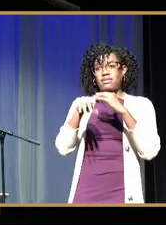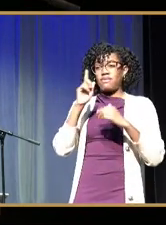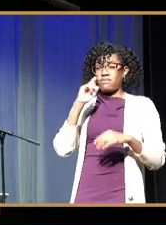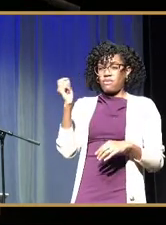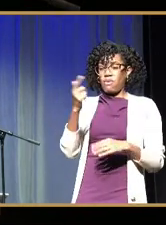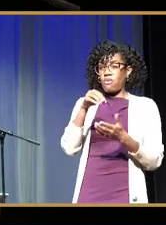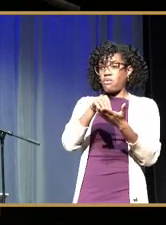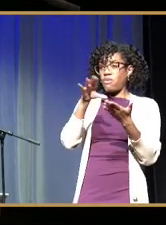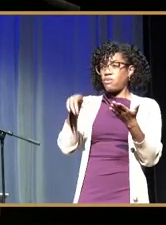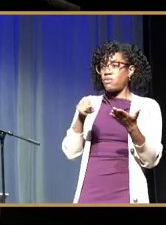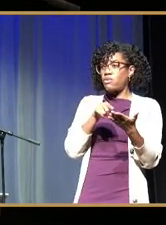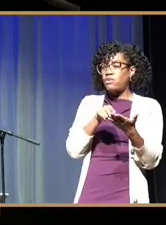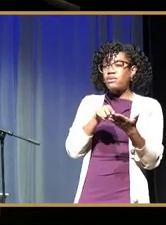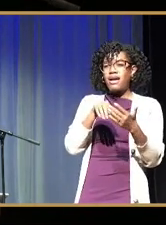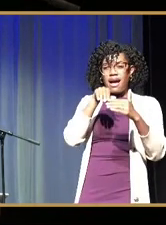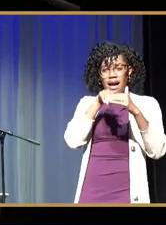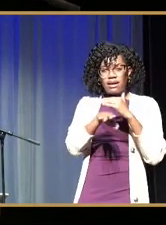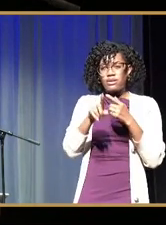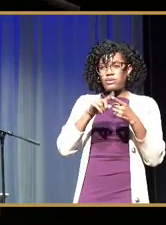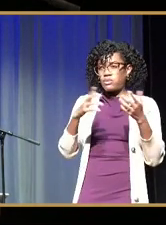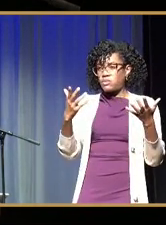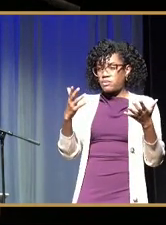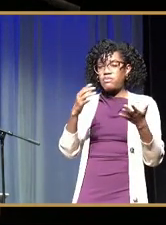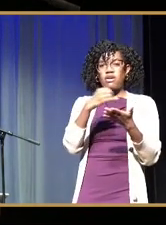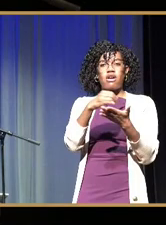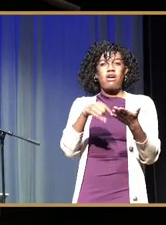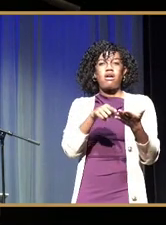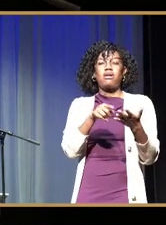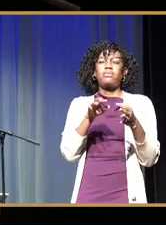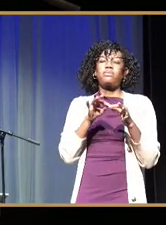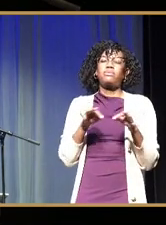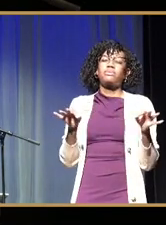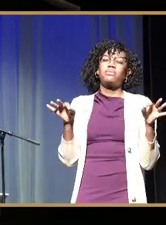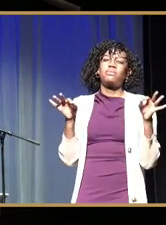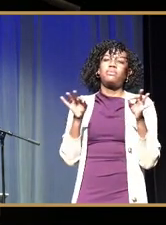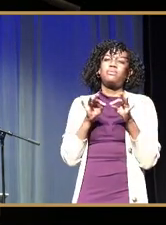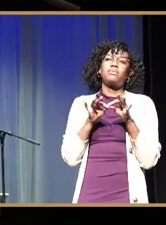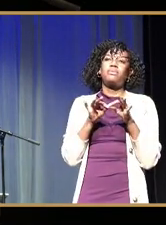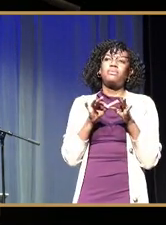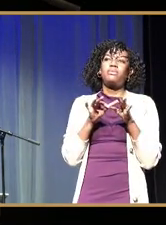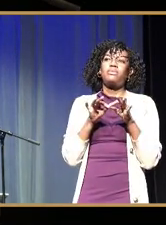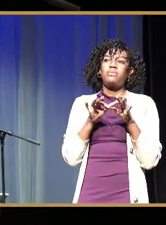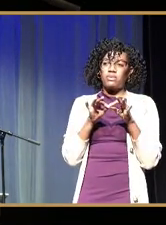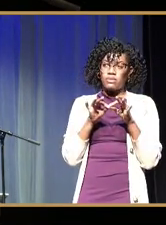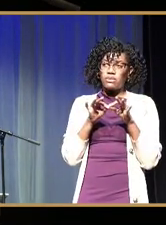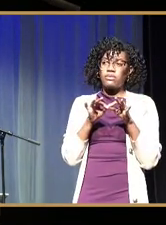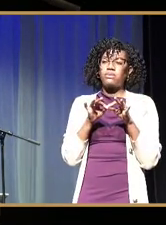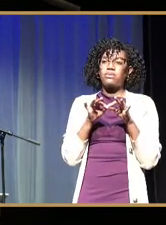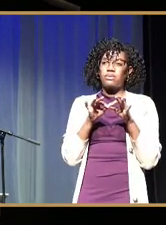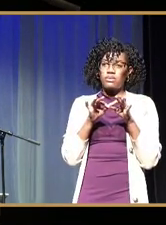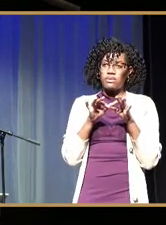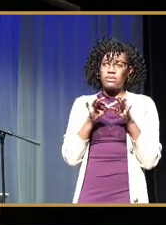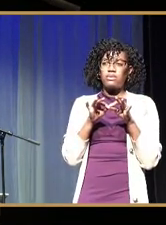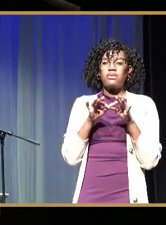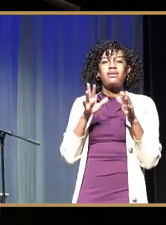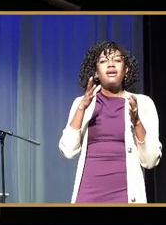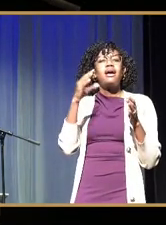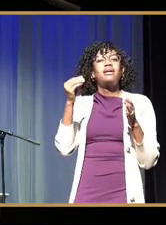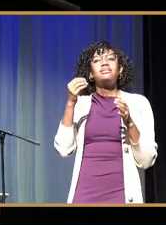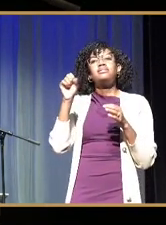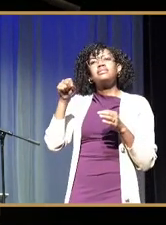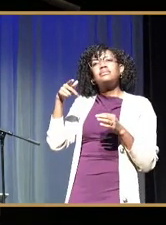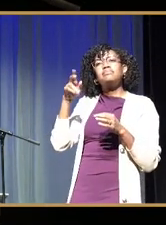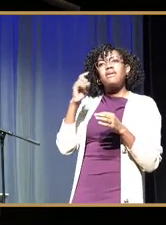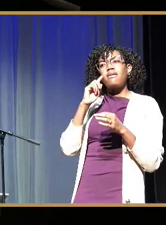all students to the arts is critically important. And a space for voice of marginalized